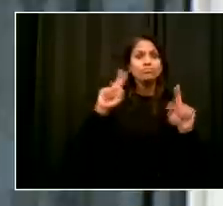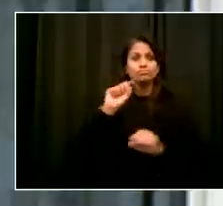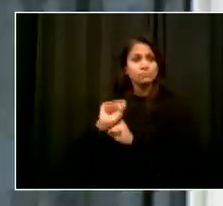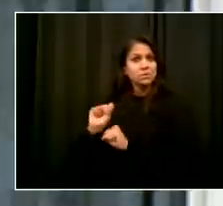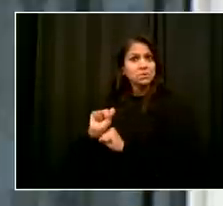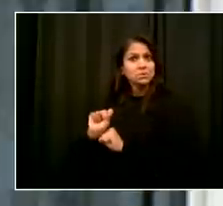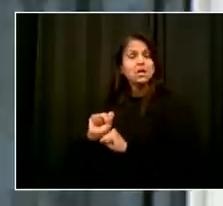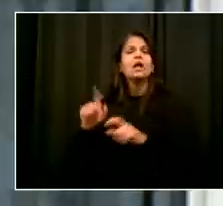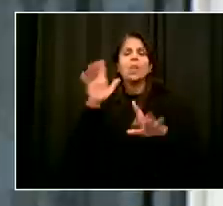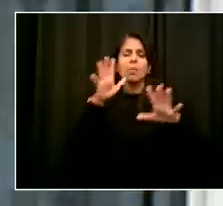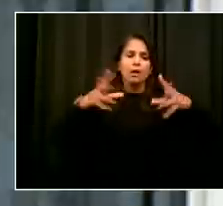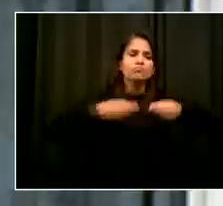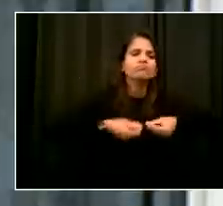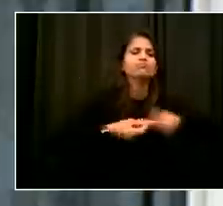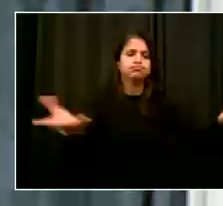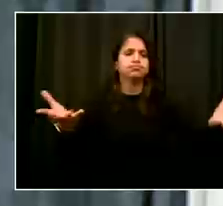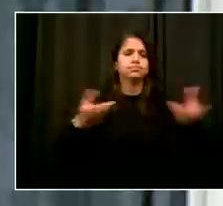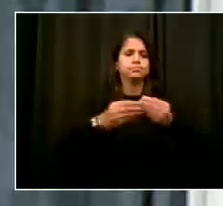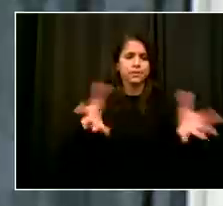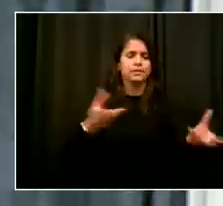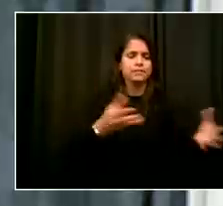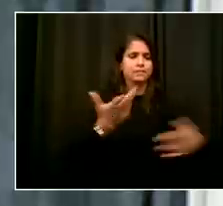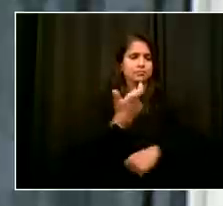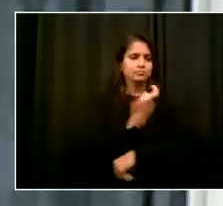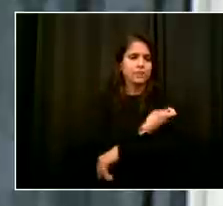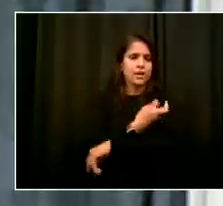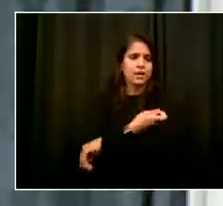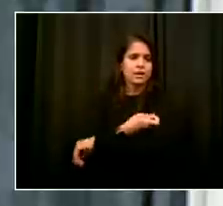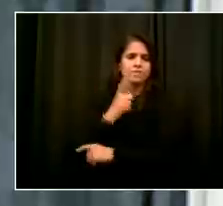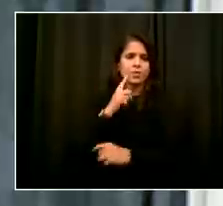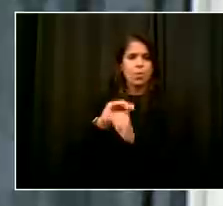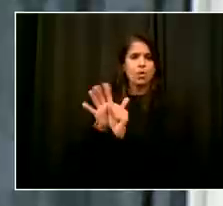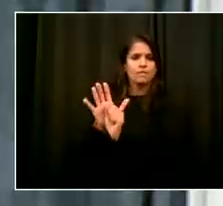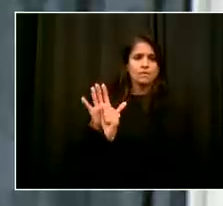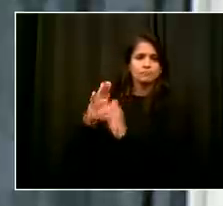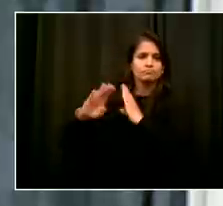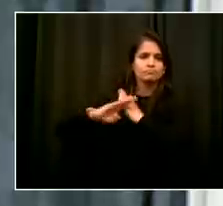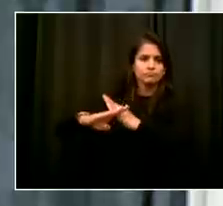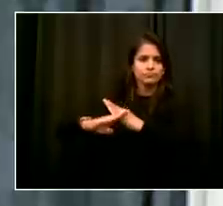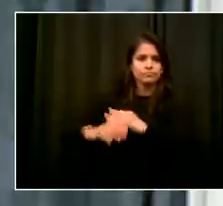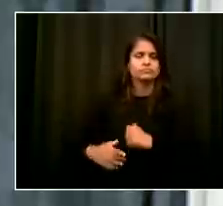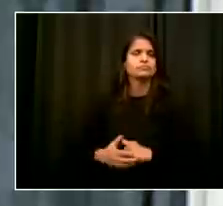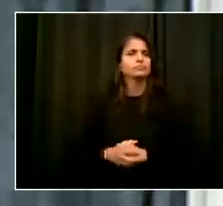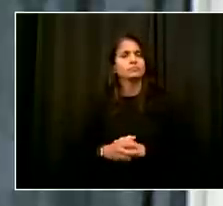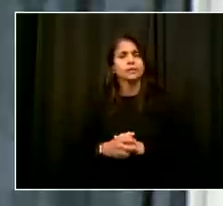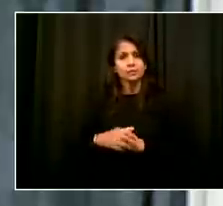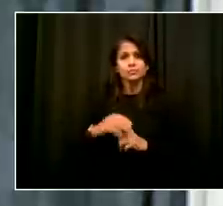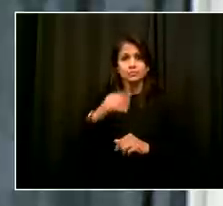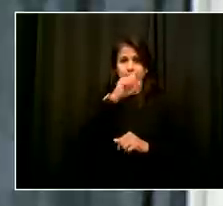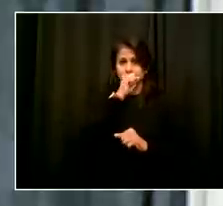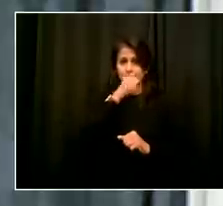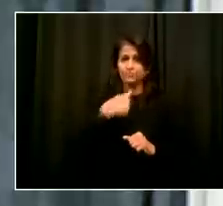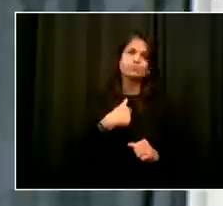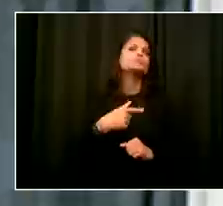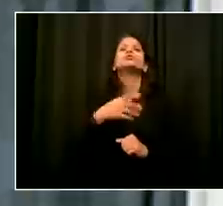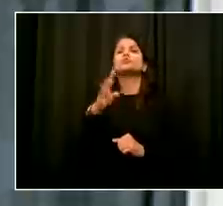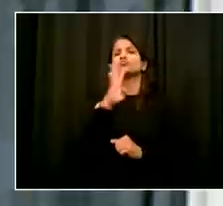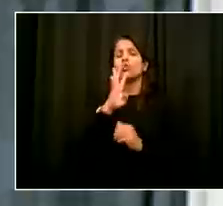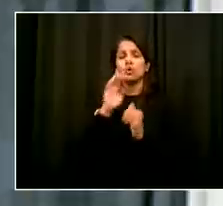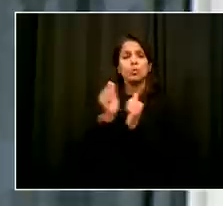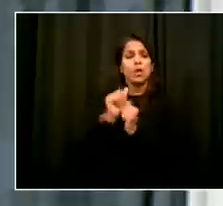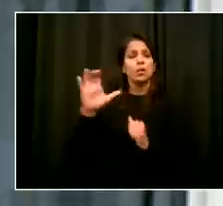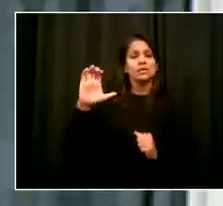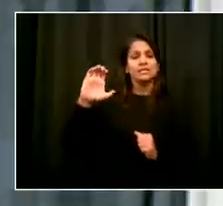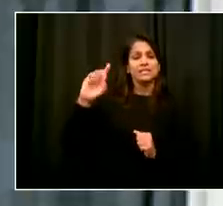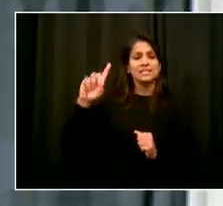Our conversations with our federal counterparts, both at the CDC as well as the Federal Department of Health, have all been